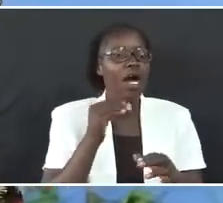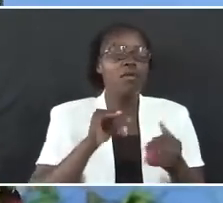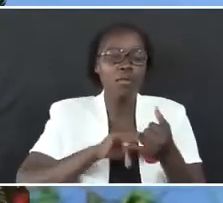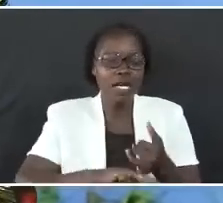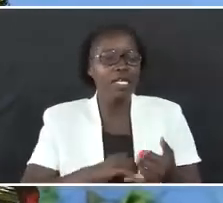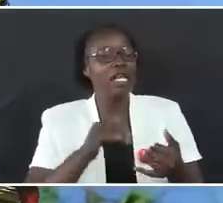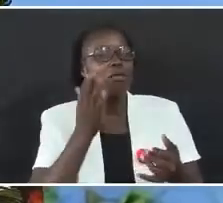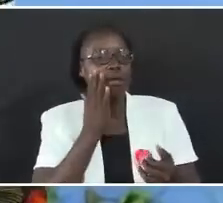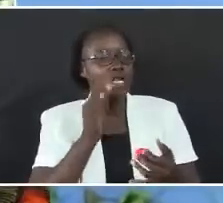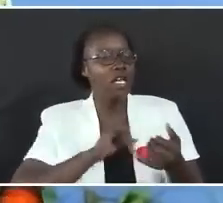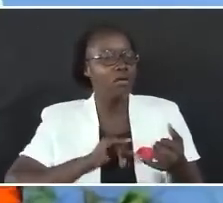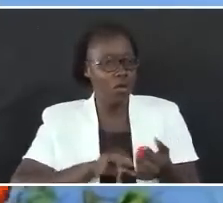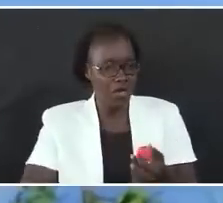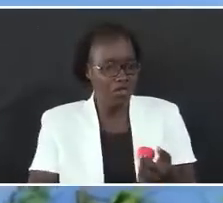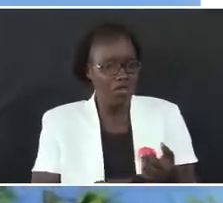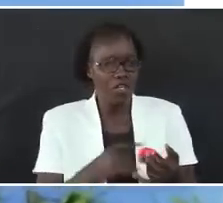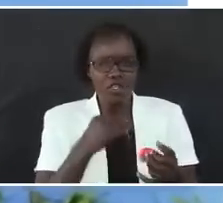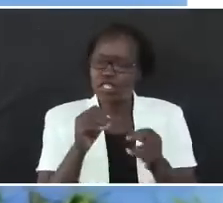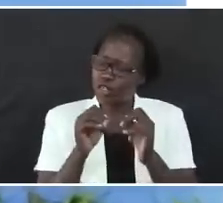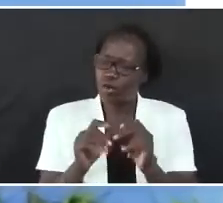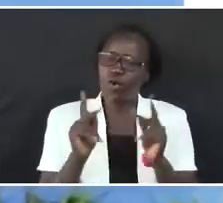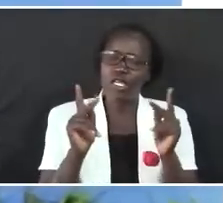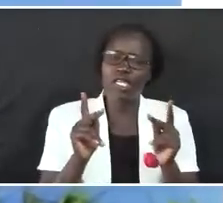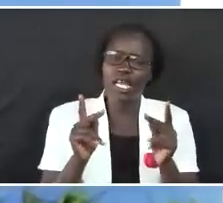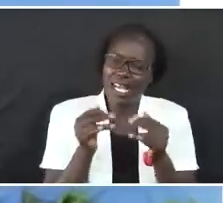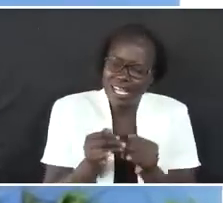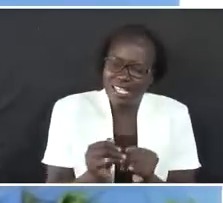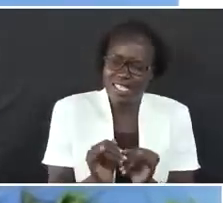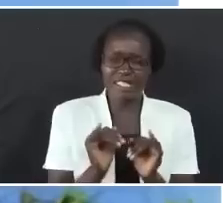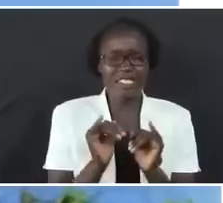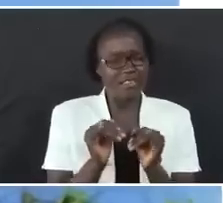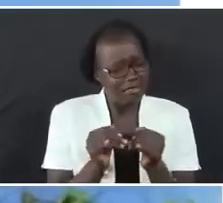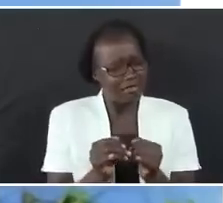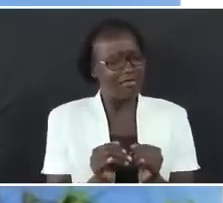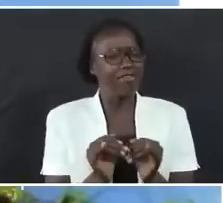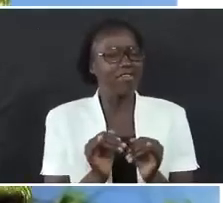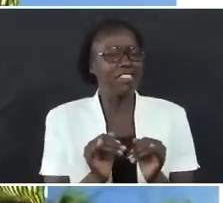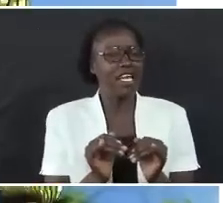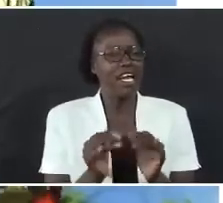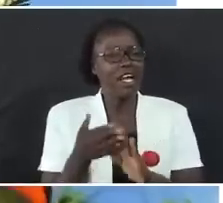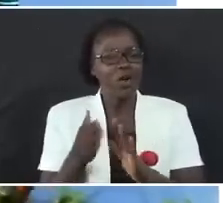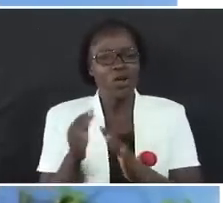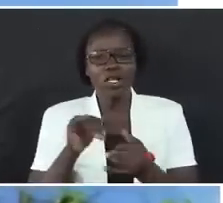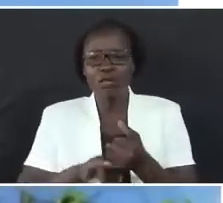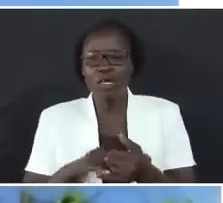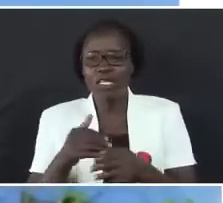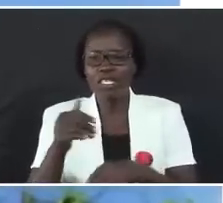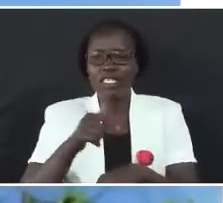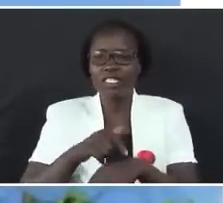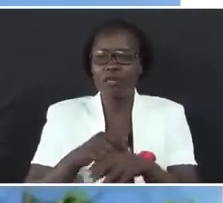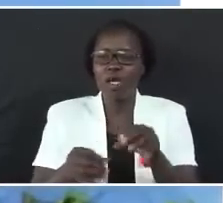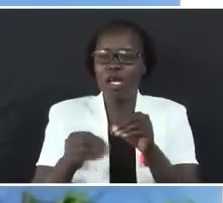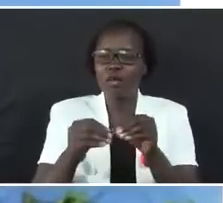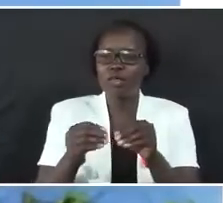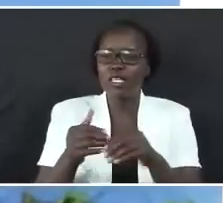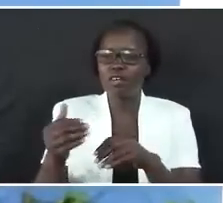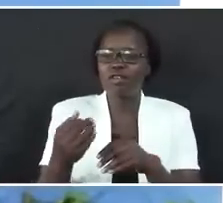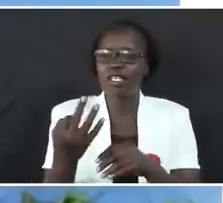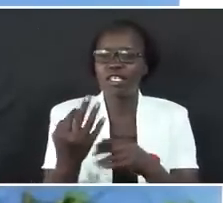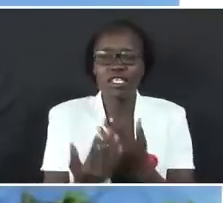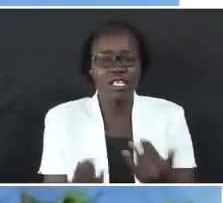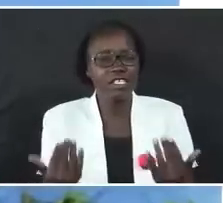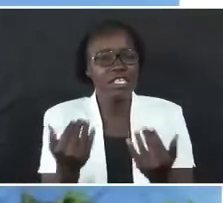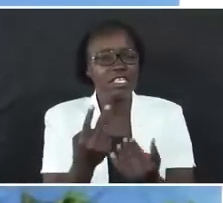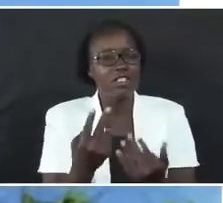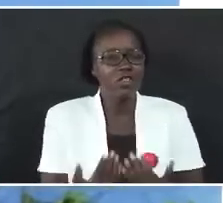wife. And she says, okay, I'll try get into it quickly. She gets married. The next time I meet her, after a few years, she has two